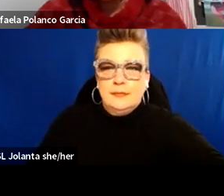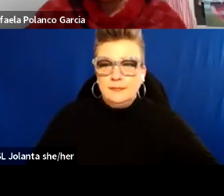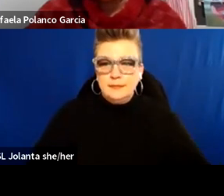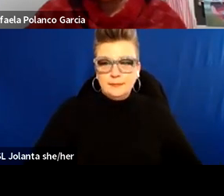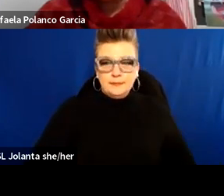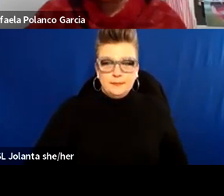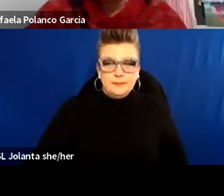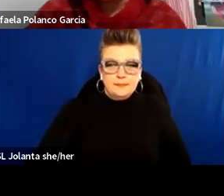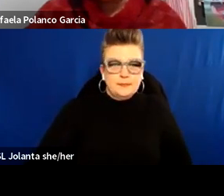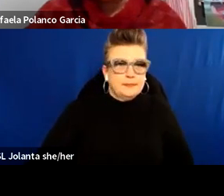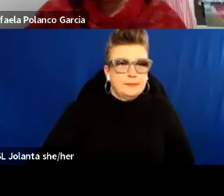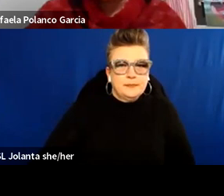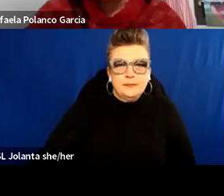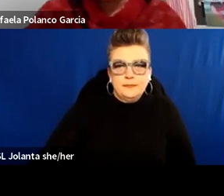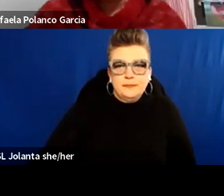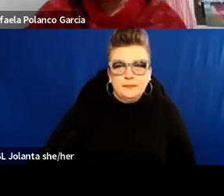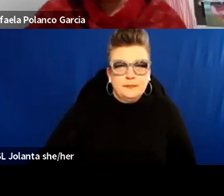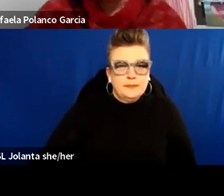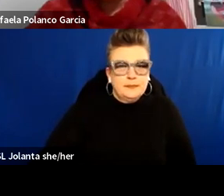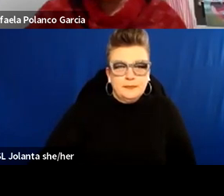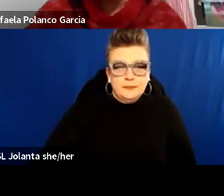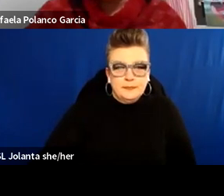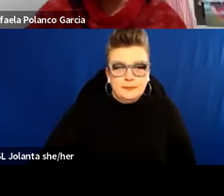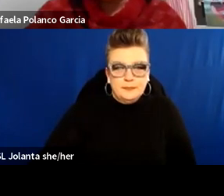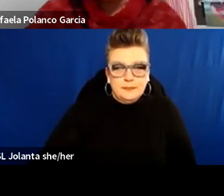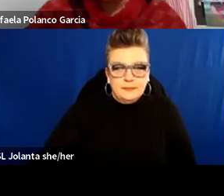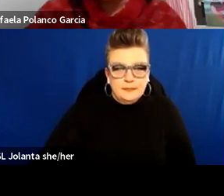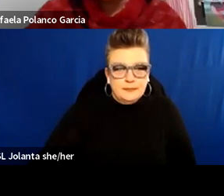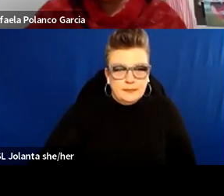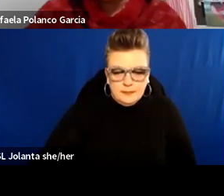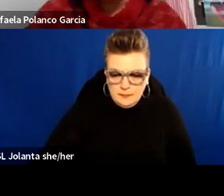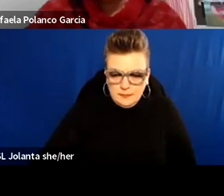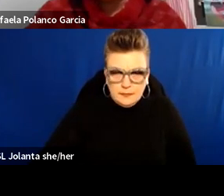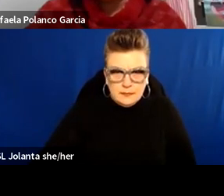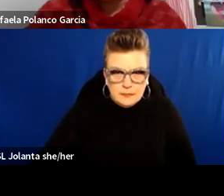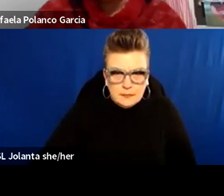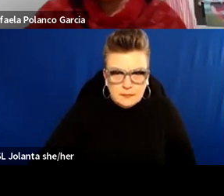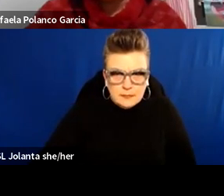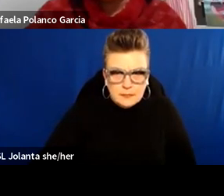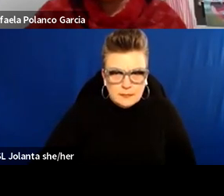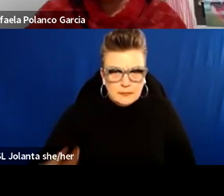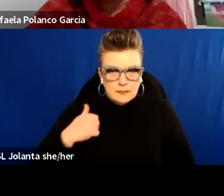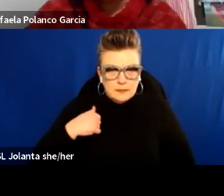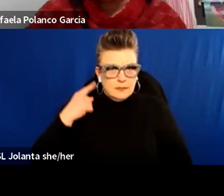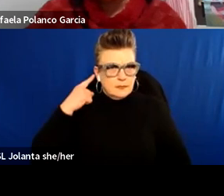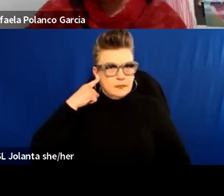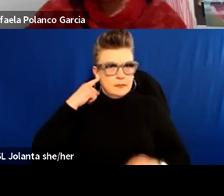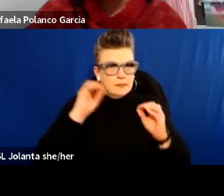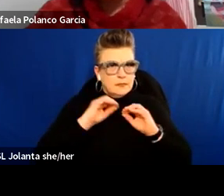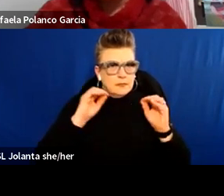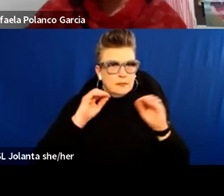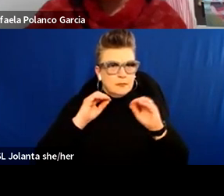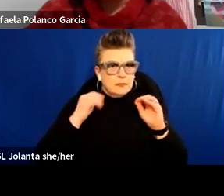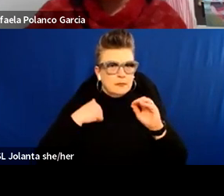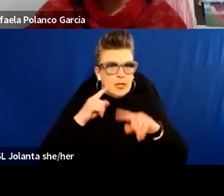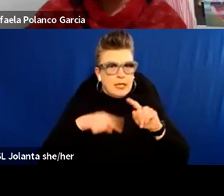hi my name is scala i am in the pressure dog way i think the psja needs to span it all i